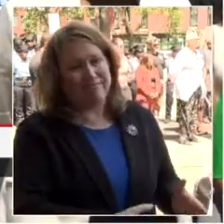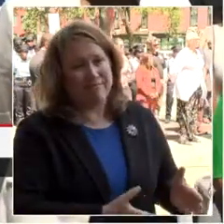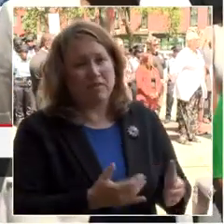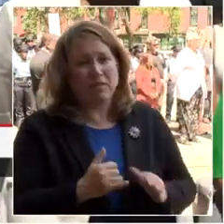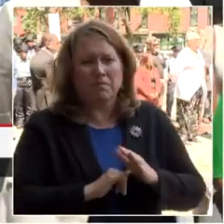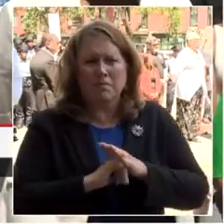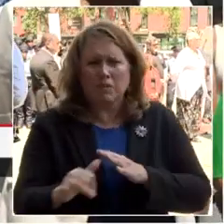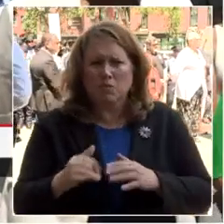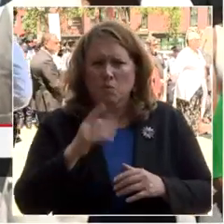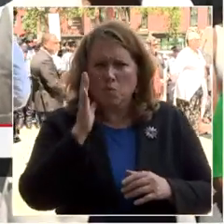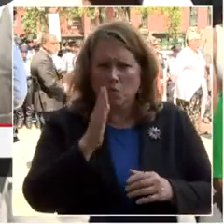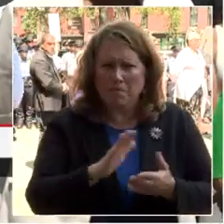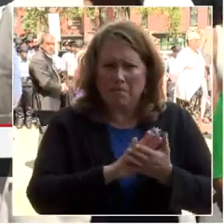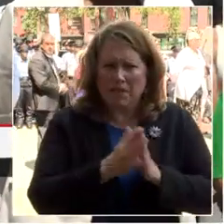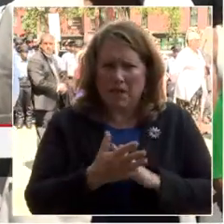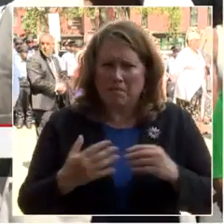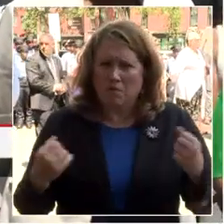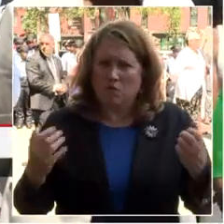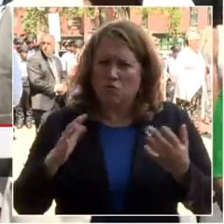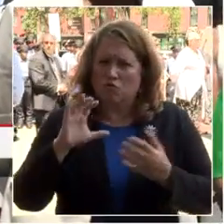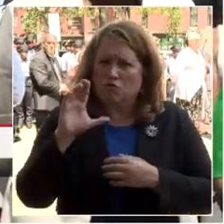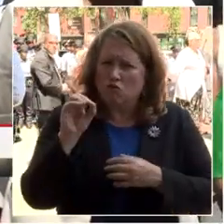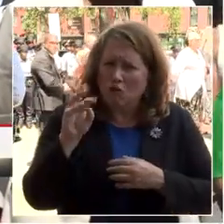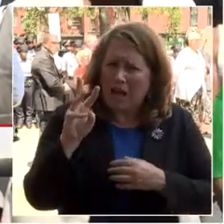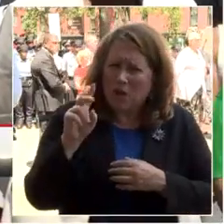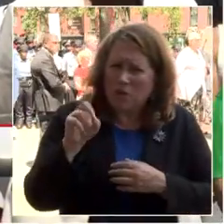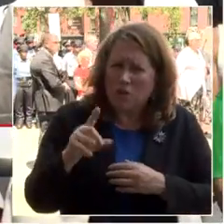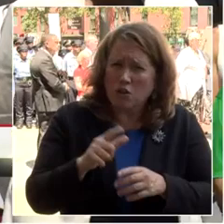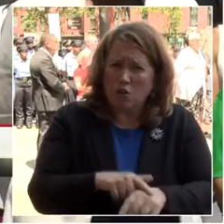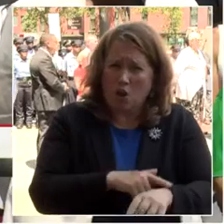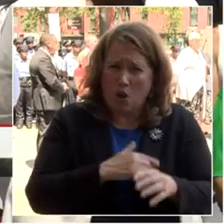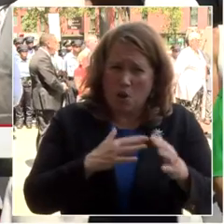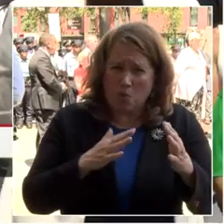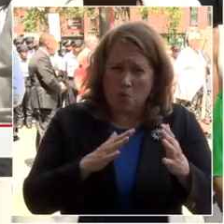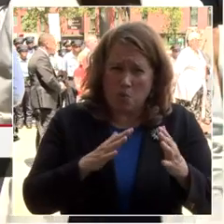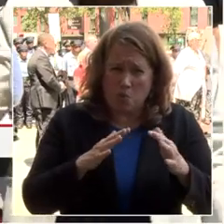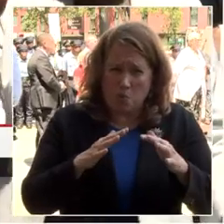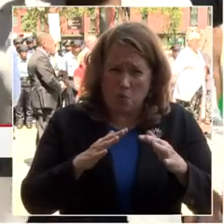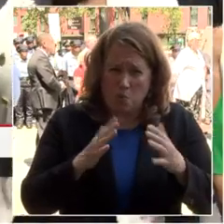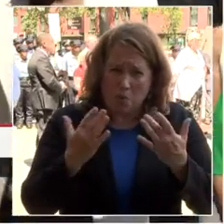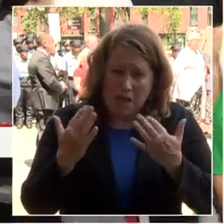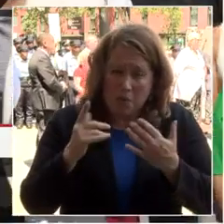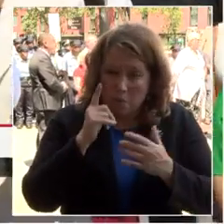waits this weekend. Is there anything the city's doing to make it easier for people to get downtown?